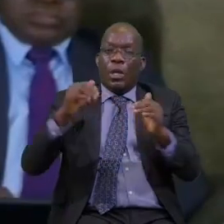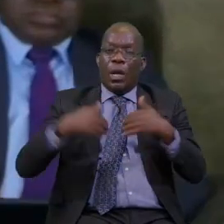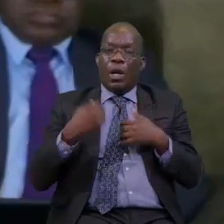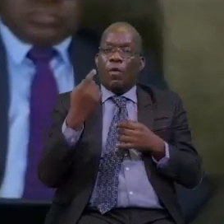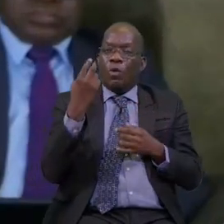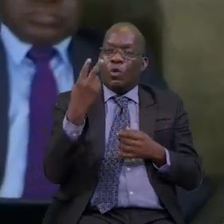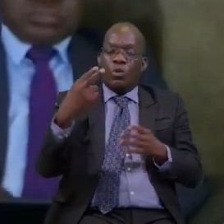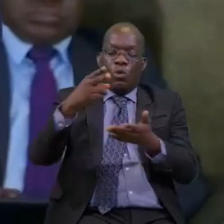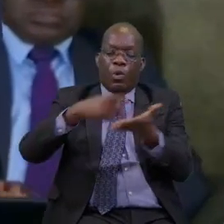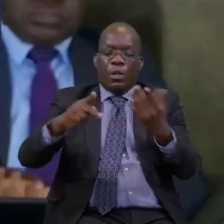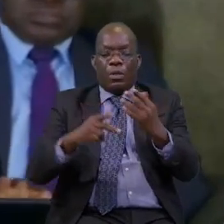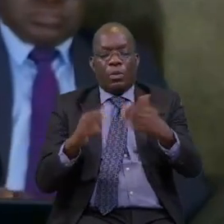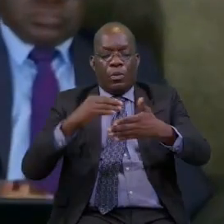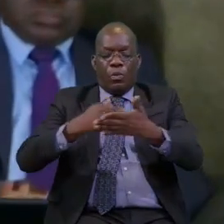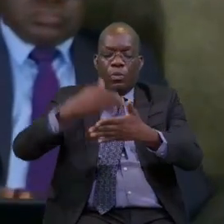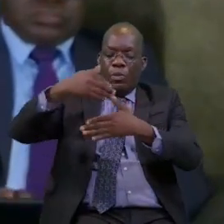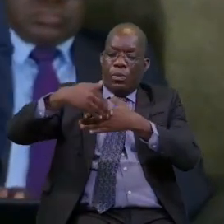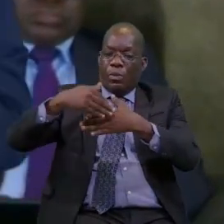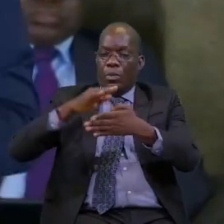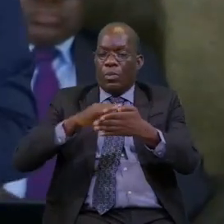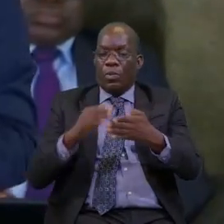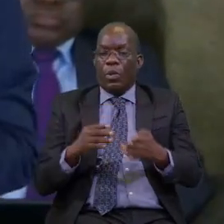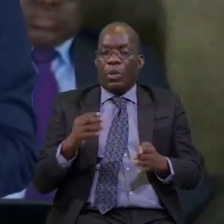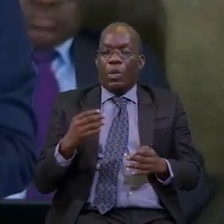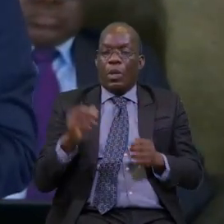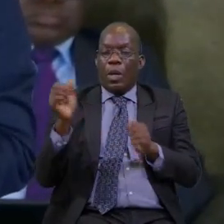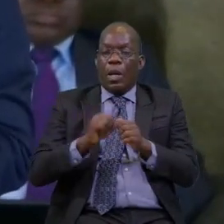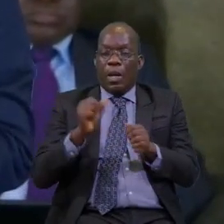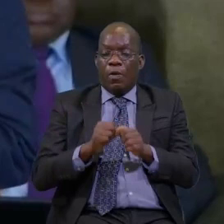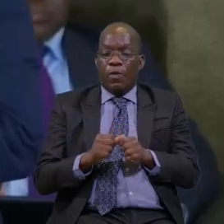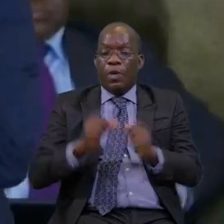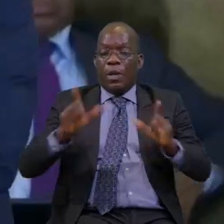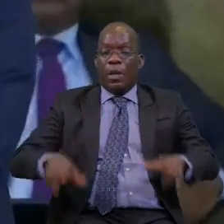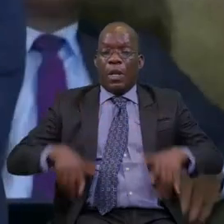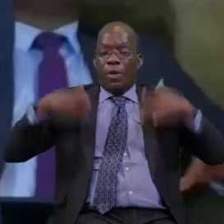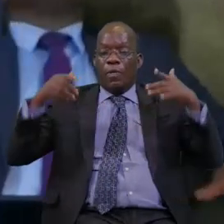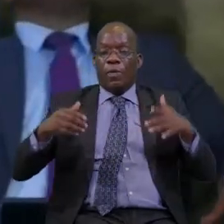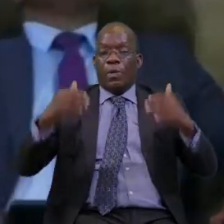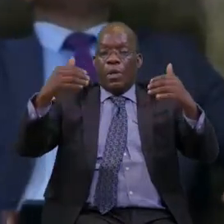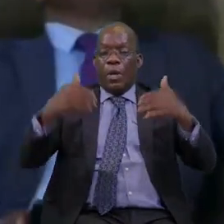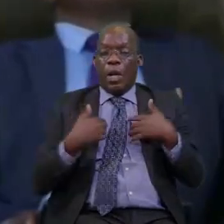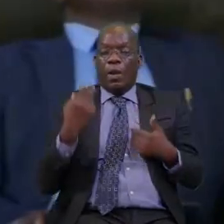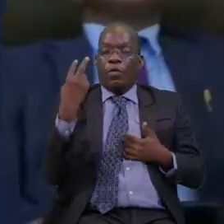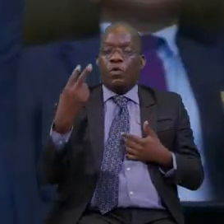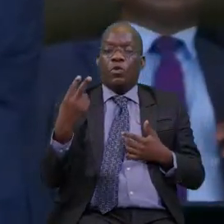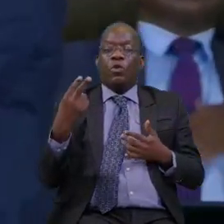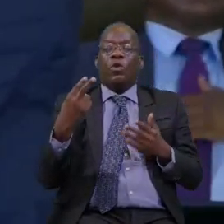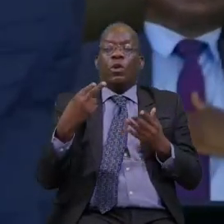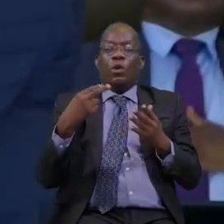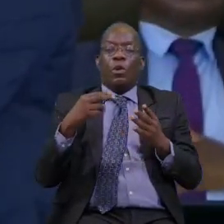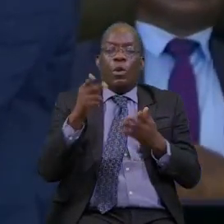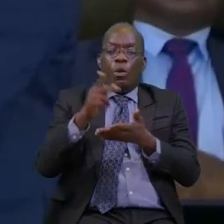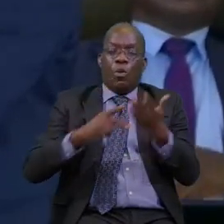currency note has two sides. Every life has two sides. Every